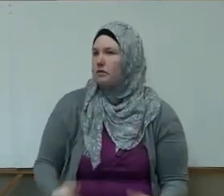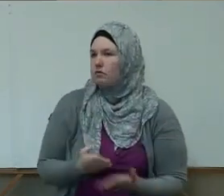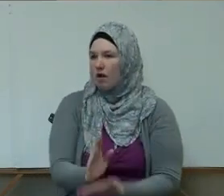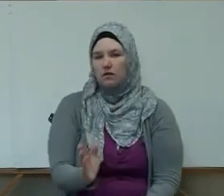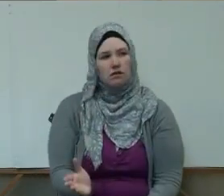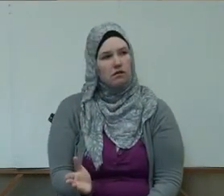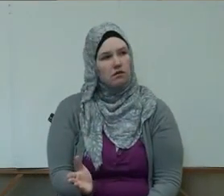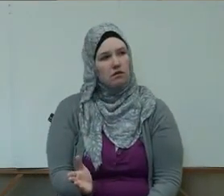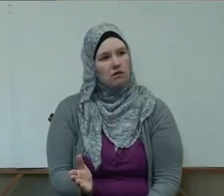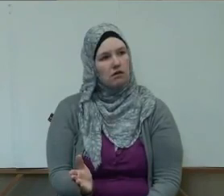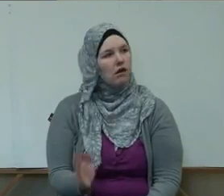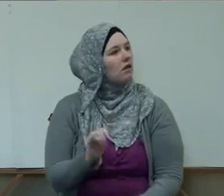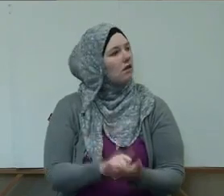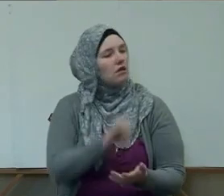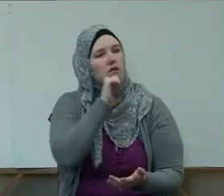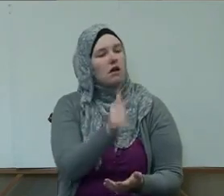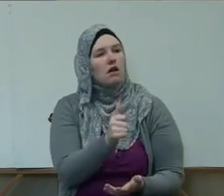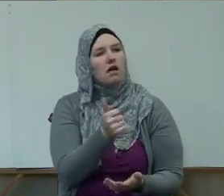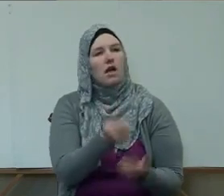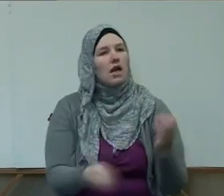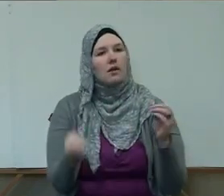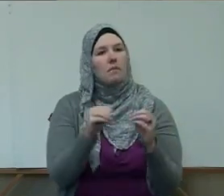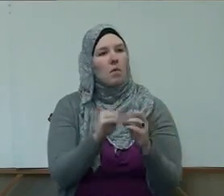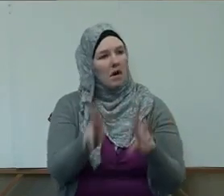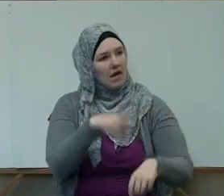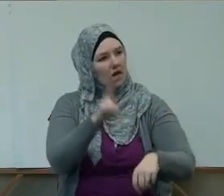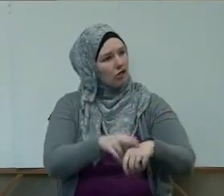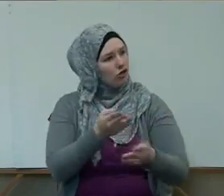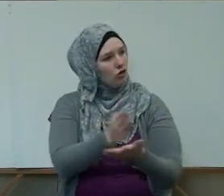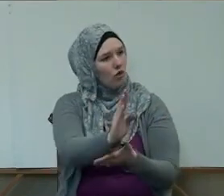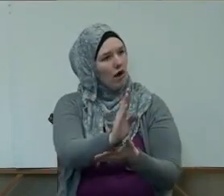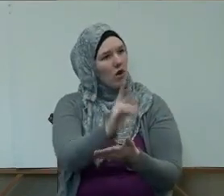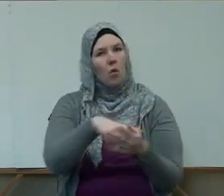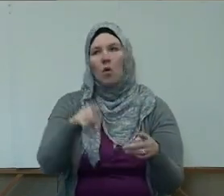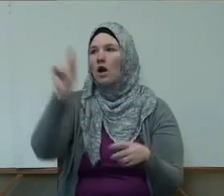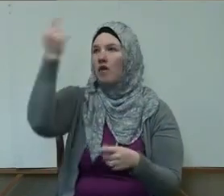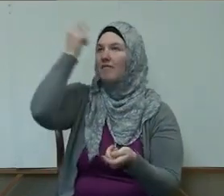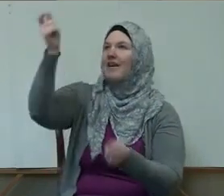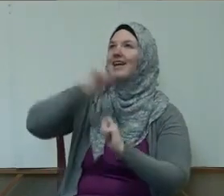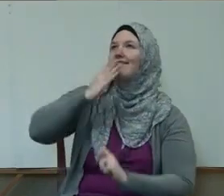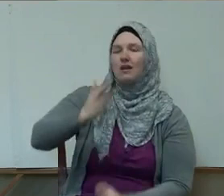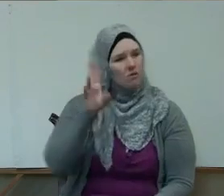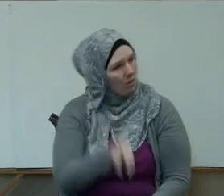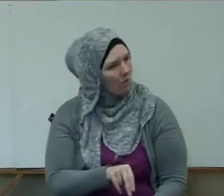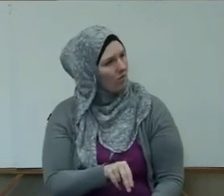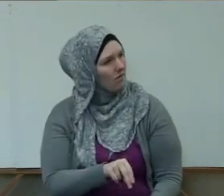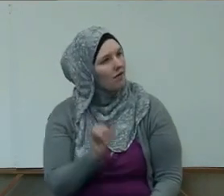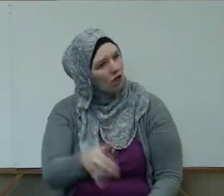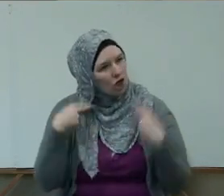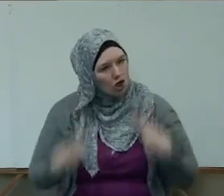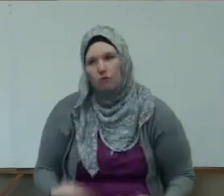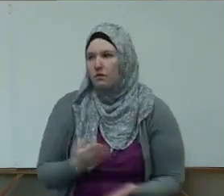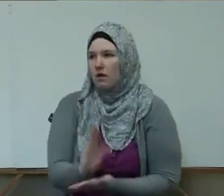privacy. That is not anymore a national right or a gift from a government to people. This